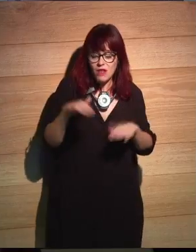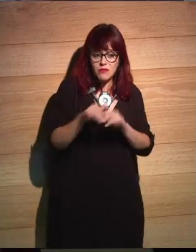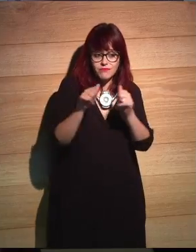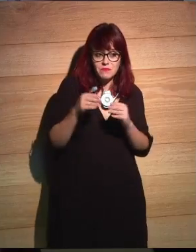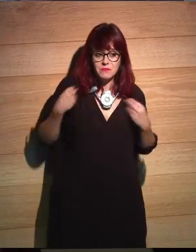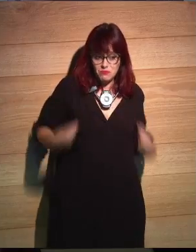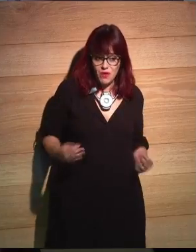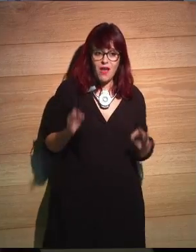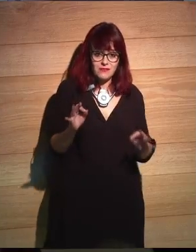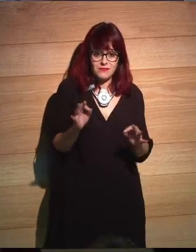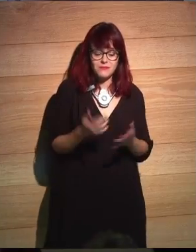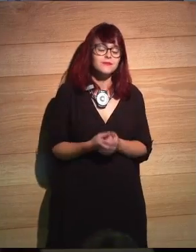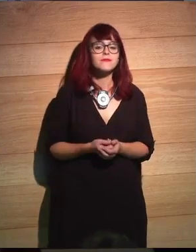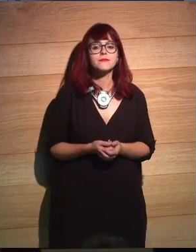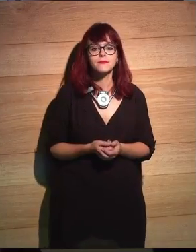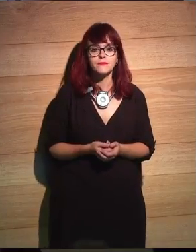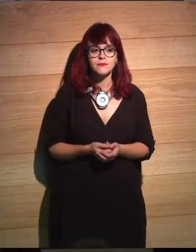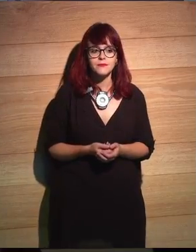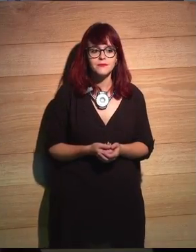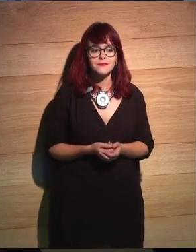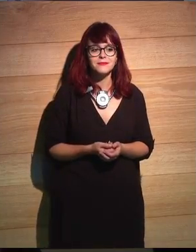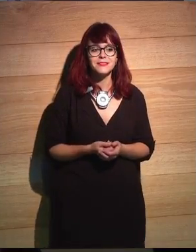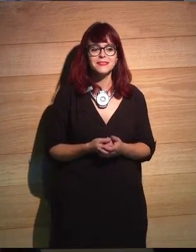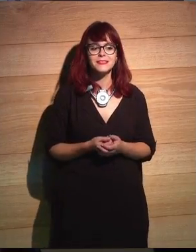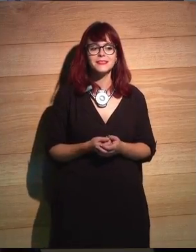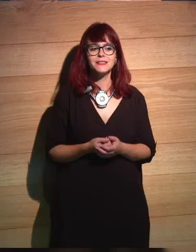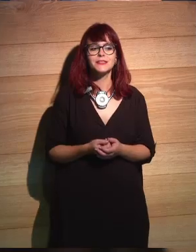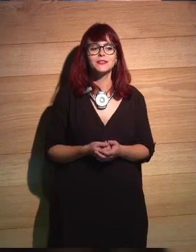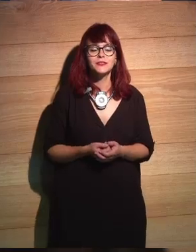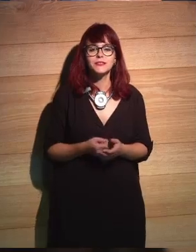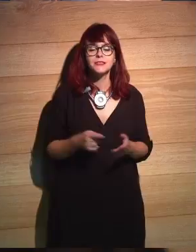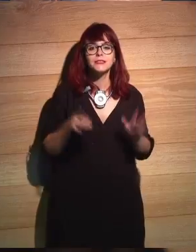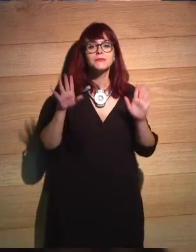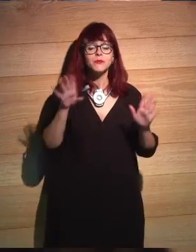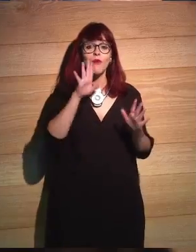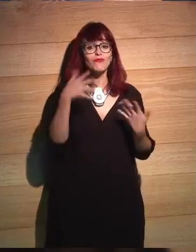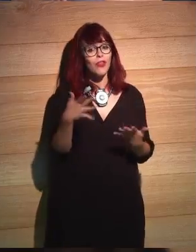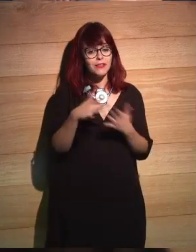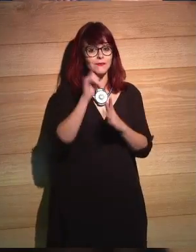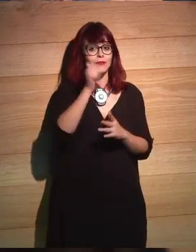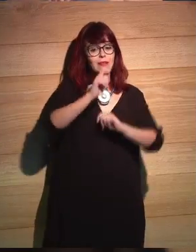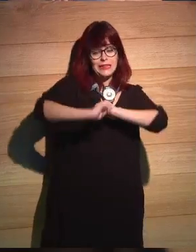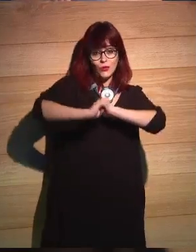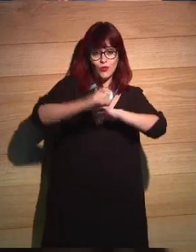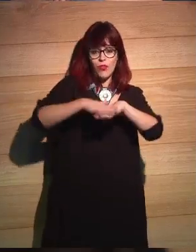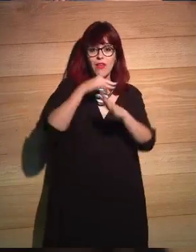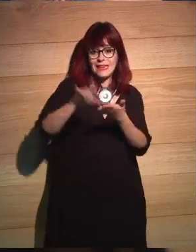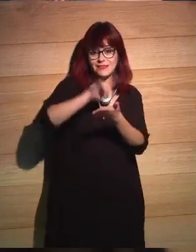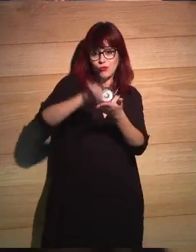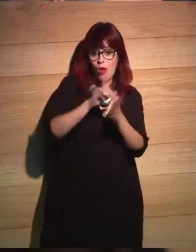yes. Ese es el secreto de la literatura. Is that the secret? Is that the secret of literature?